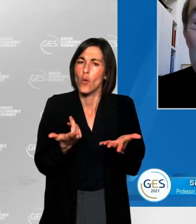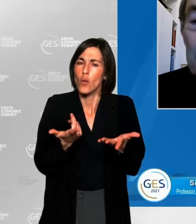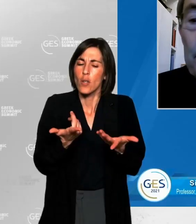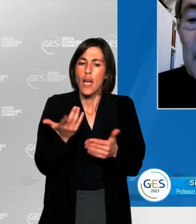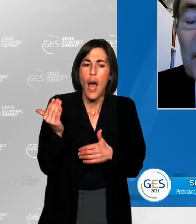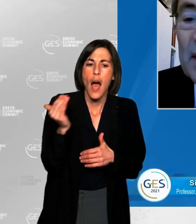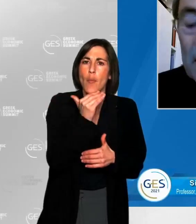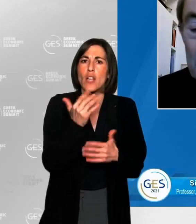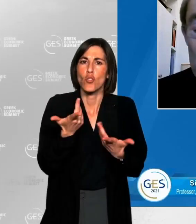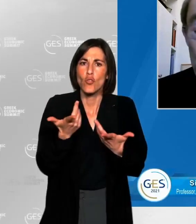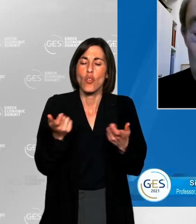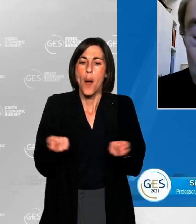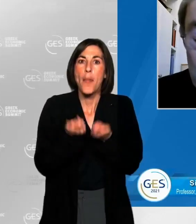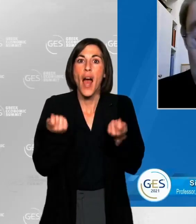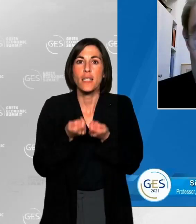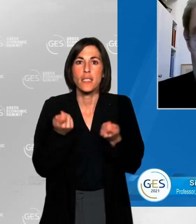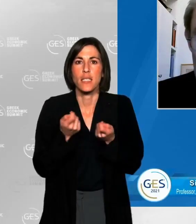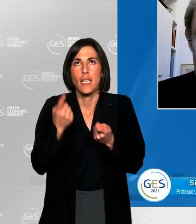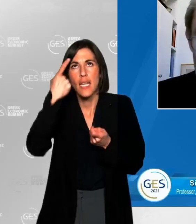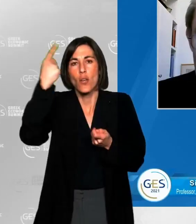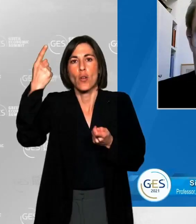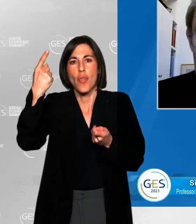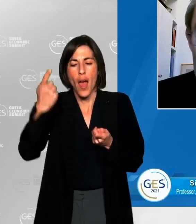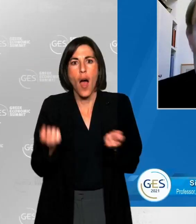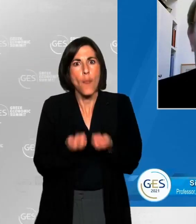smartphone penetrated the majority of the population